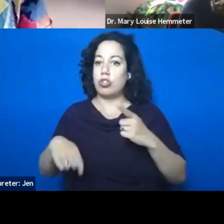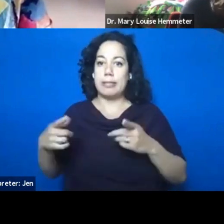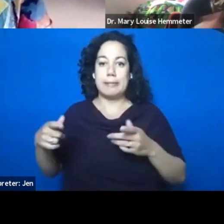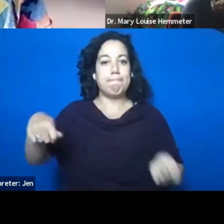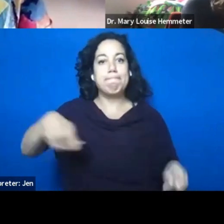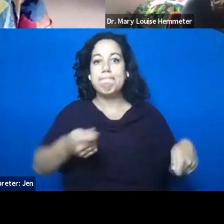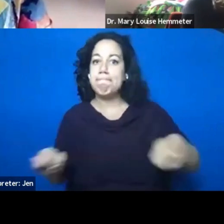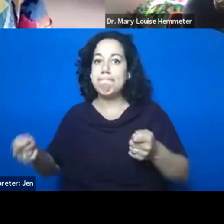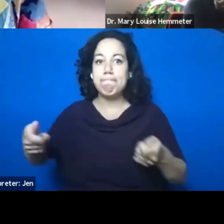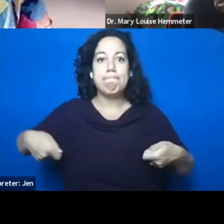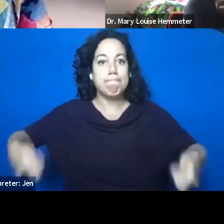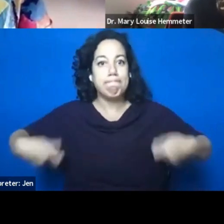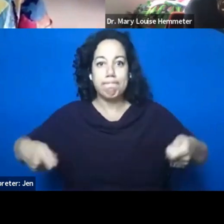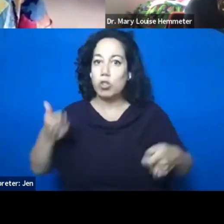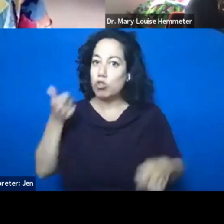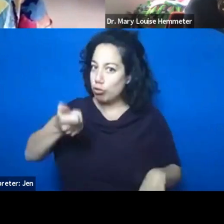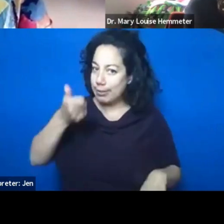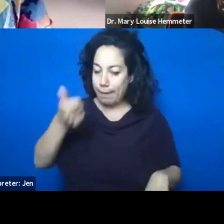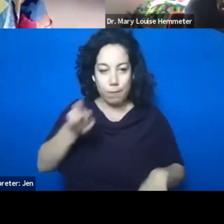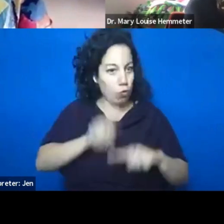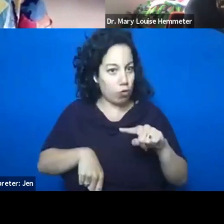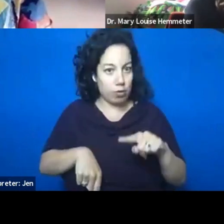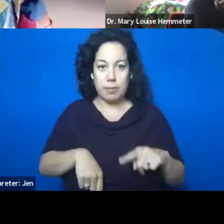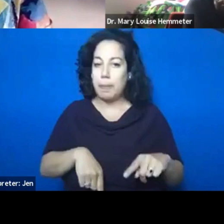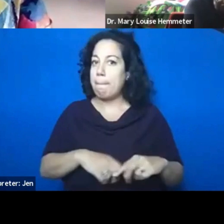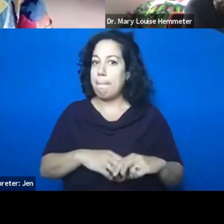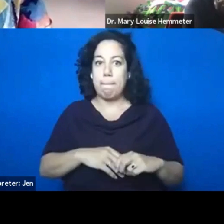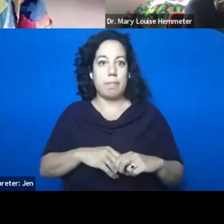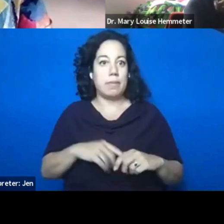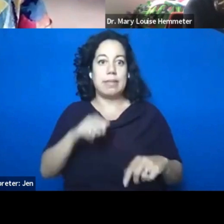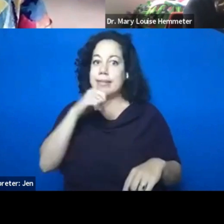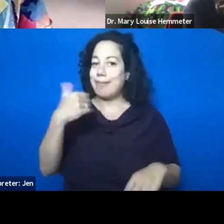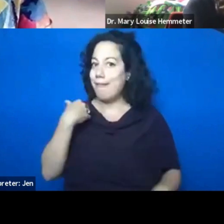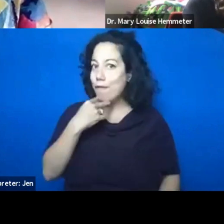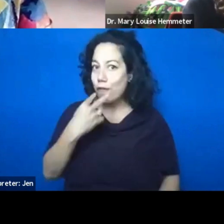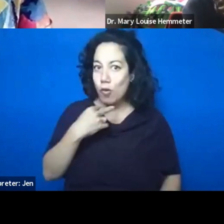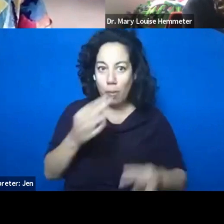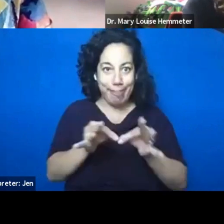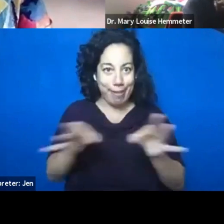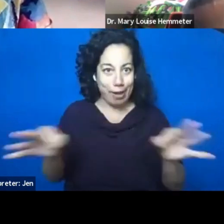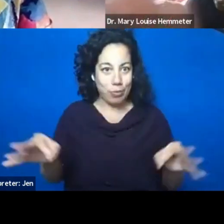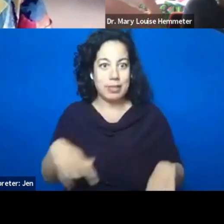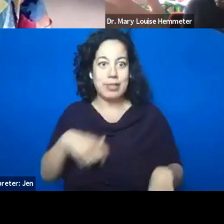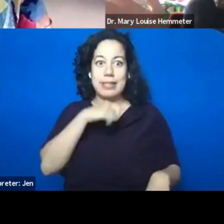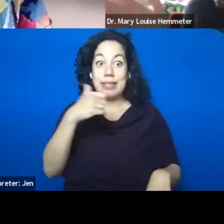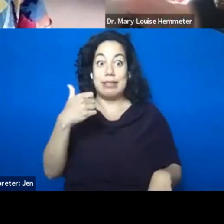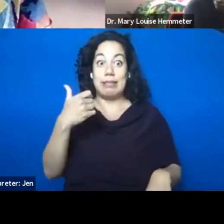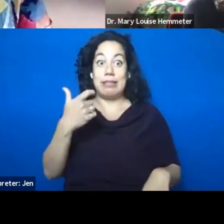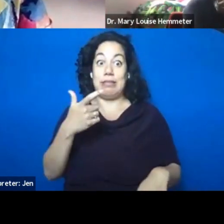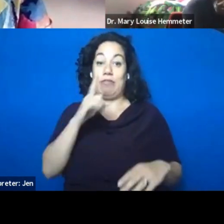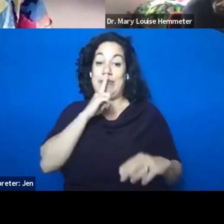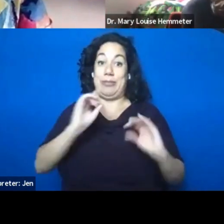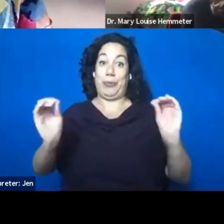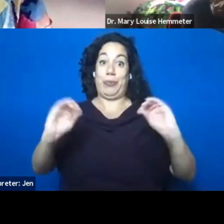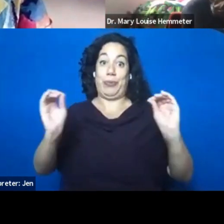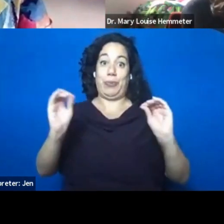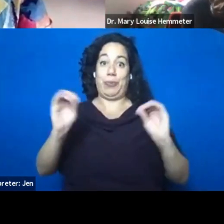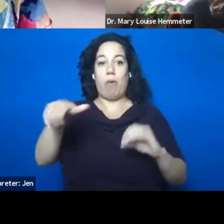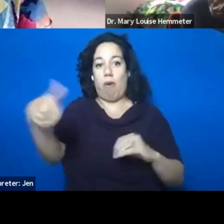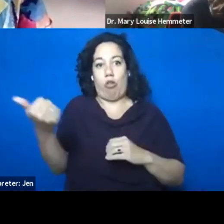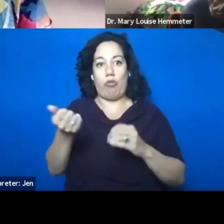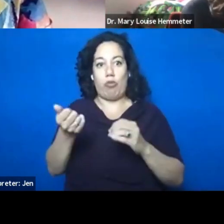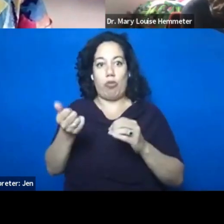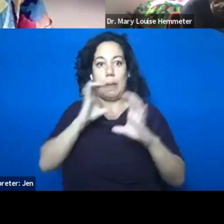wheelchair alone, did not have verbal language, did not have a good did not have any alternative